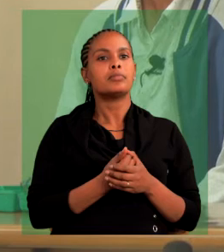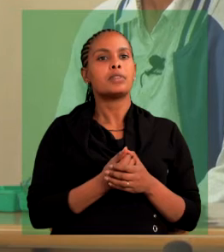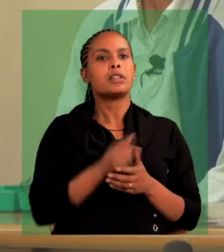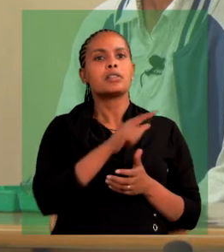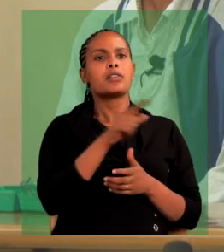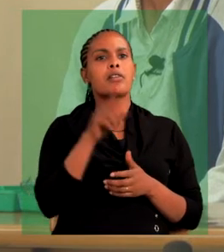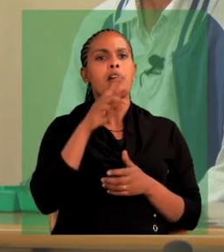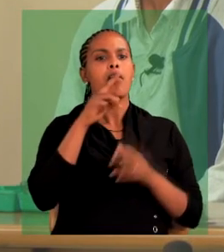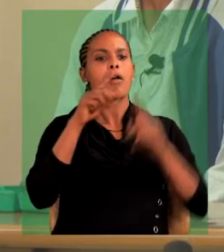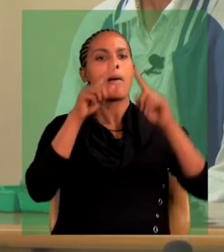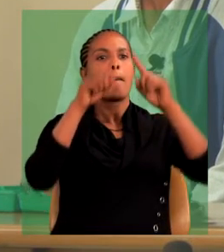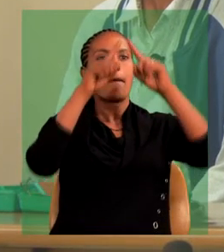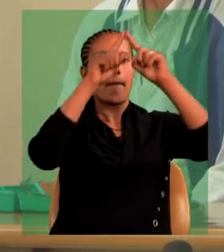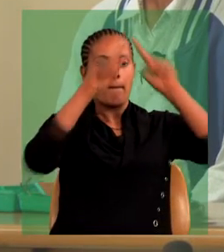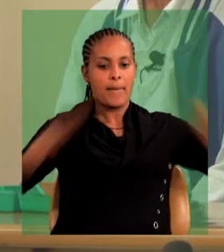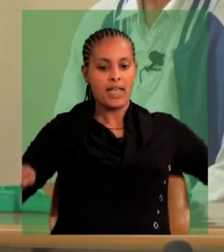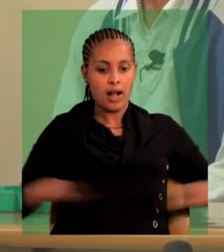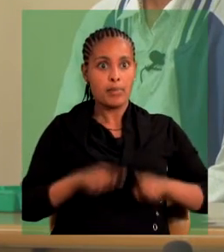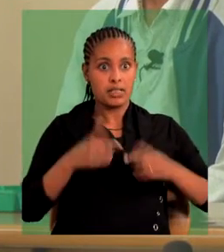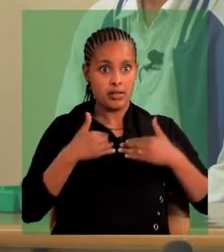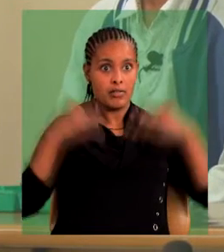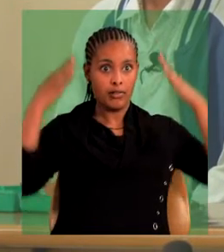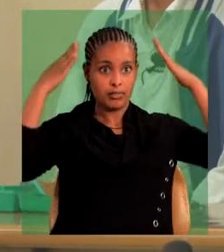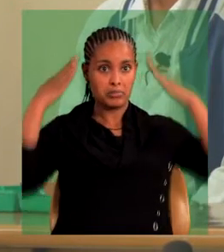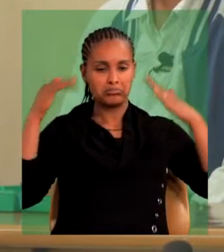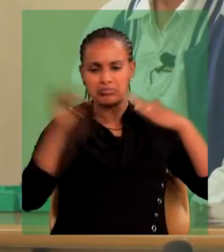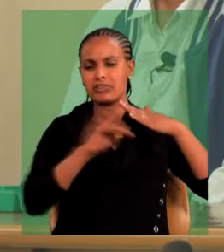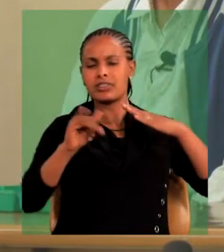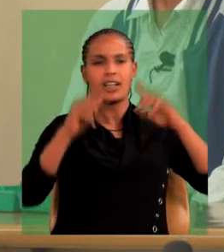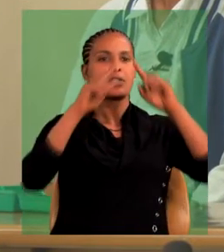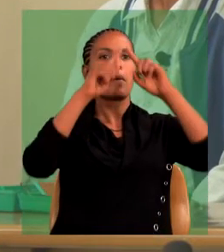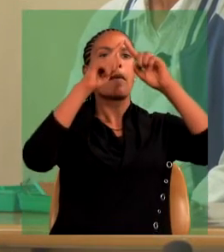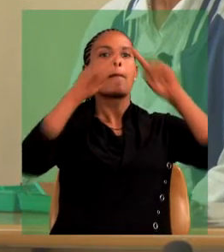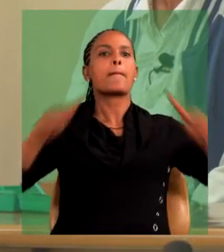There are pyramids. Pyramid. It looks like a pyramid.